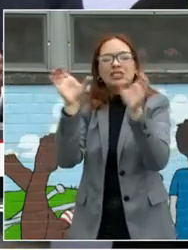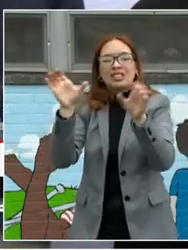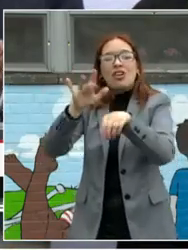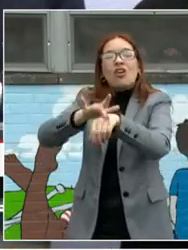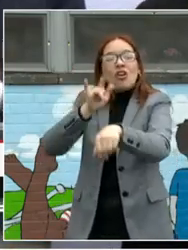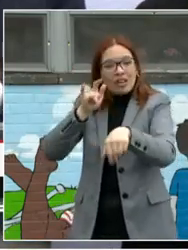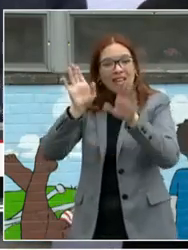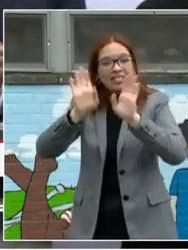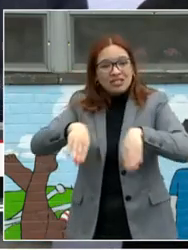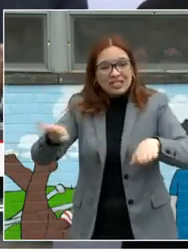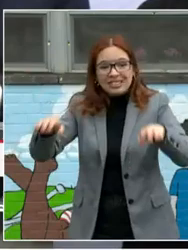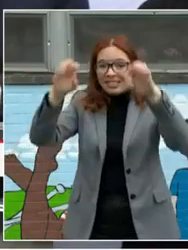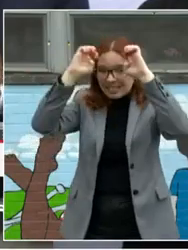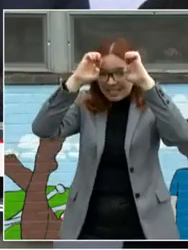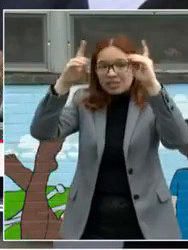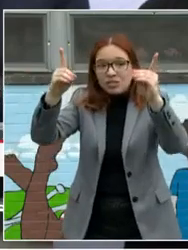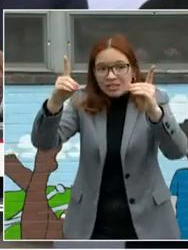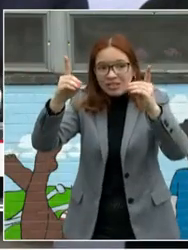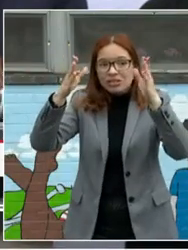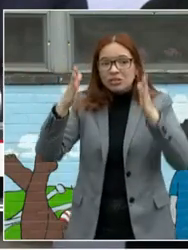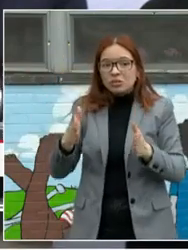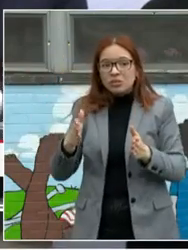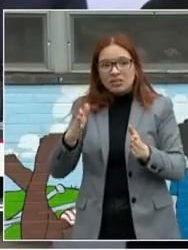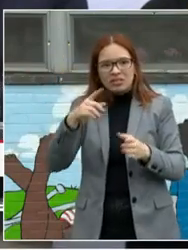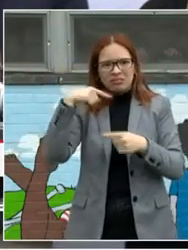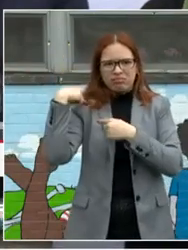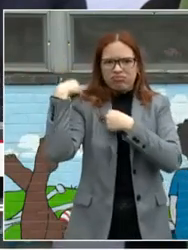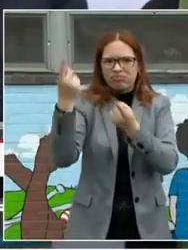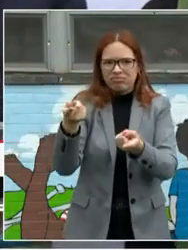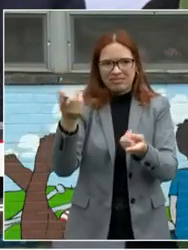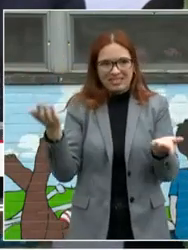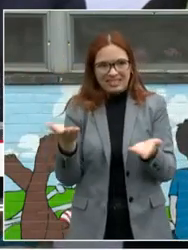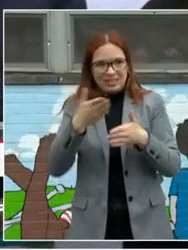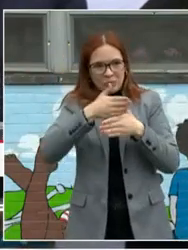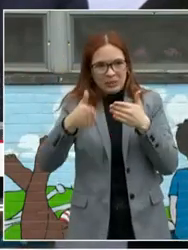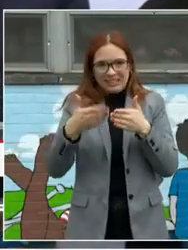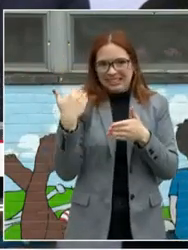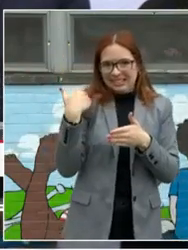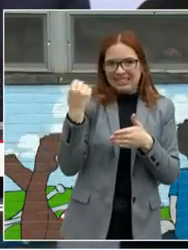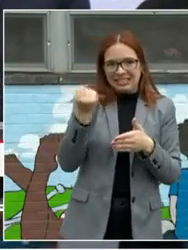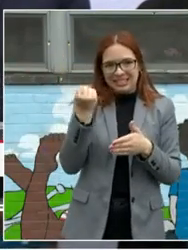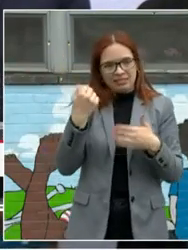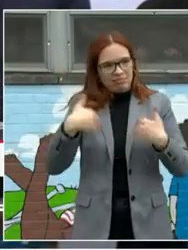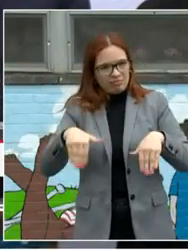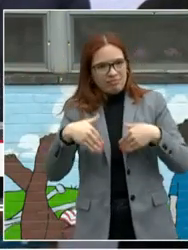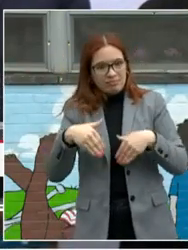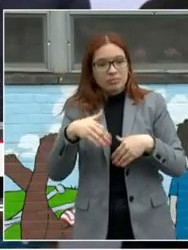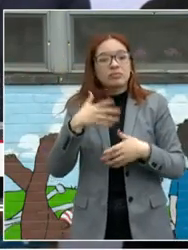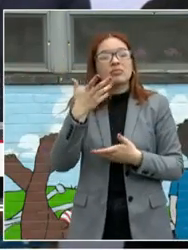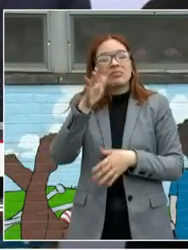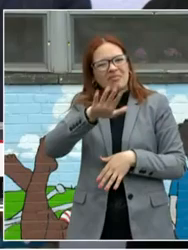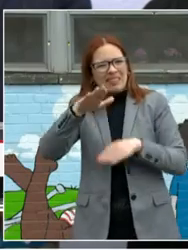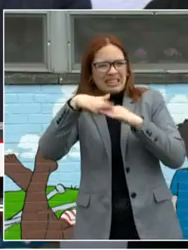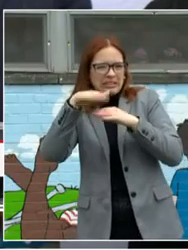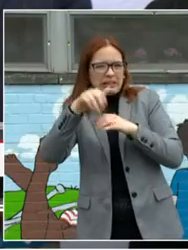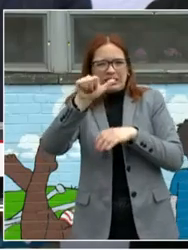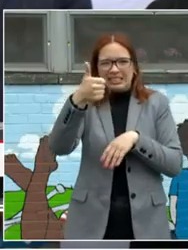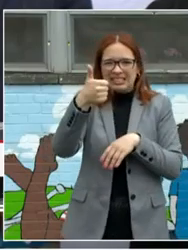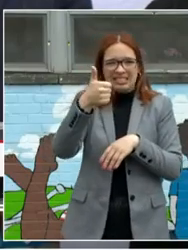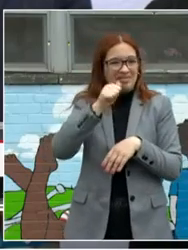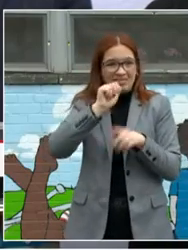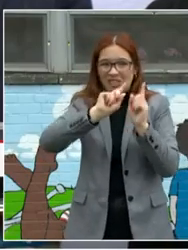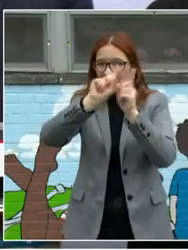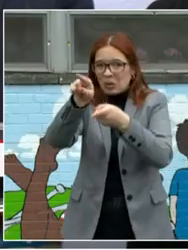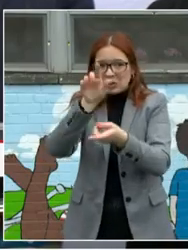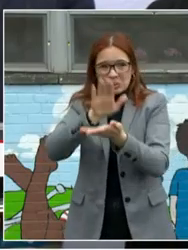educators. And it's worth noting that, for at least 10 of them, they had not been to school in 2 decades. And